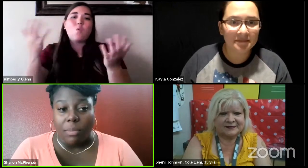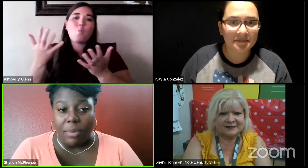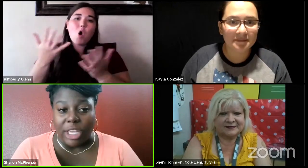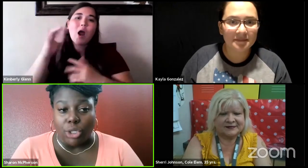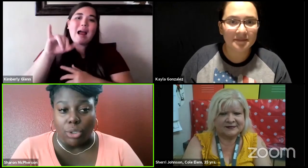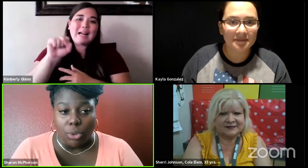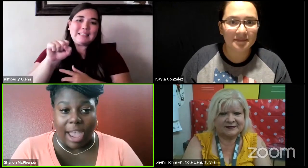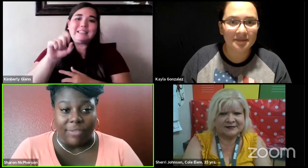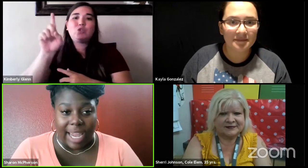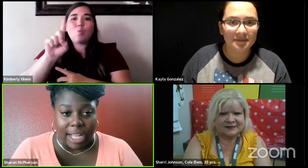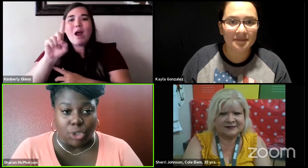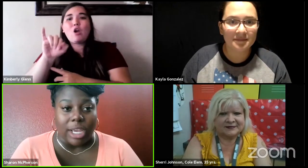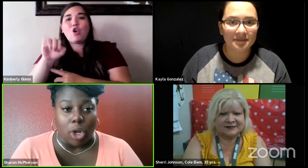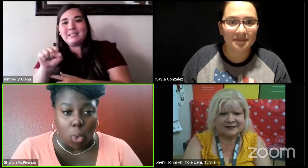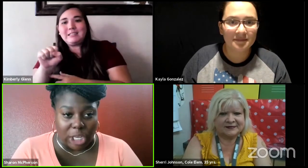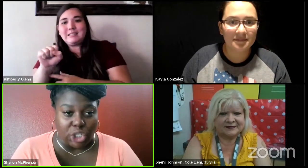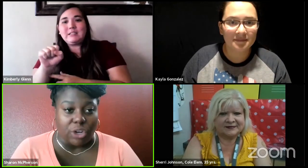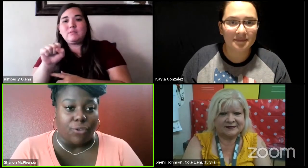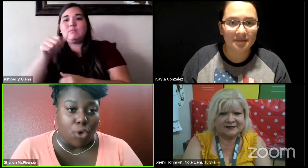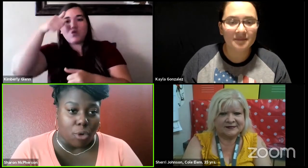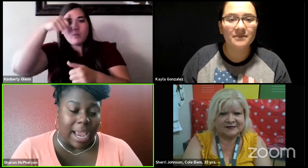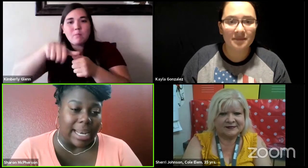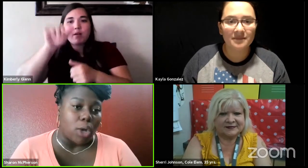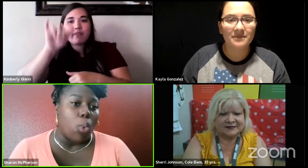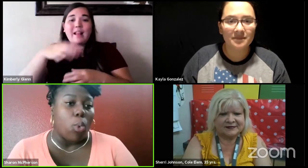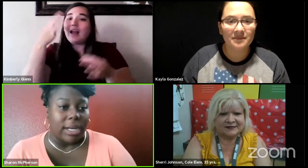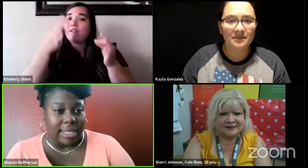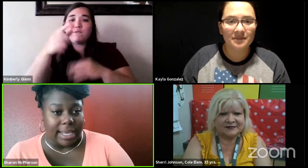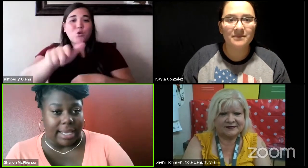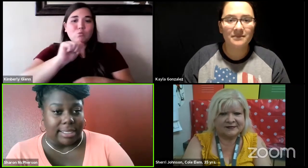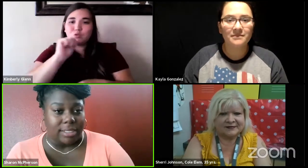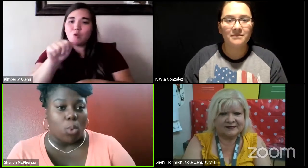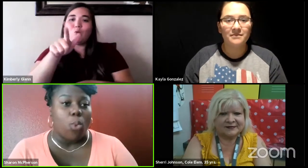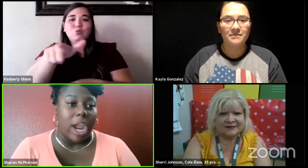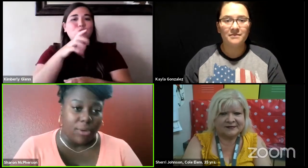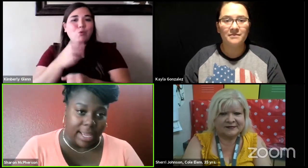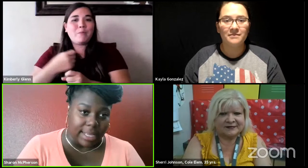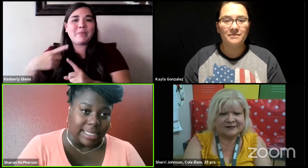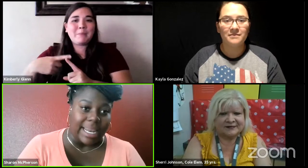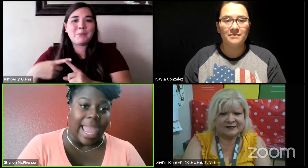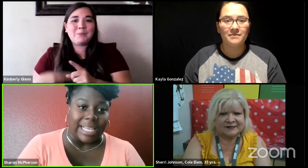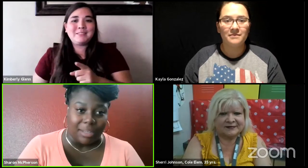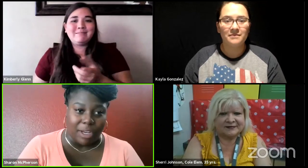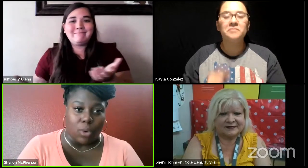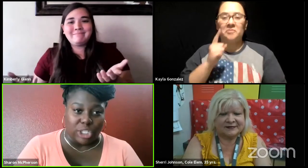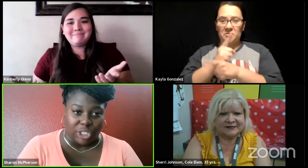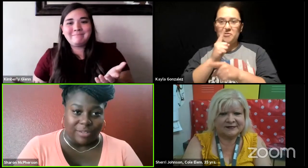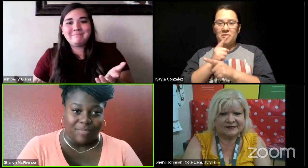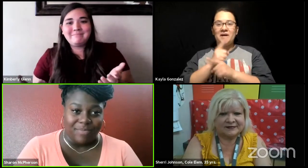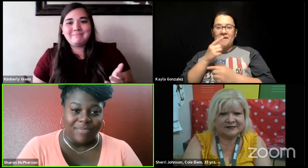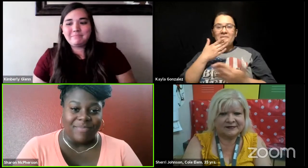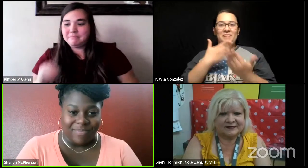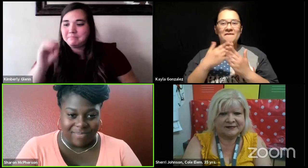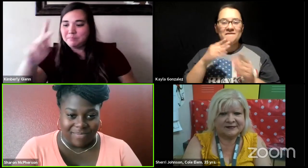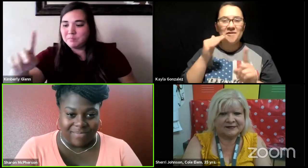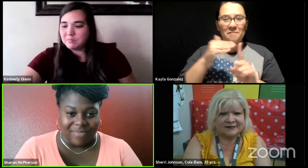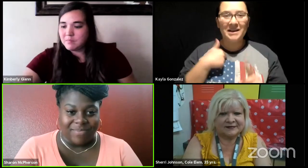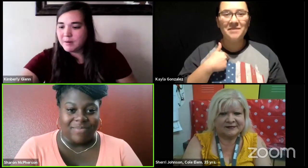And just remember that you do have to answer in question format, like what is, where is. It has to be a question.